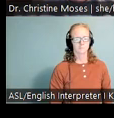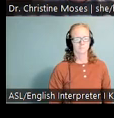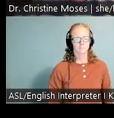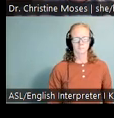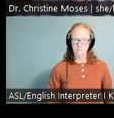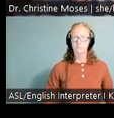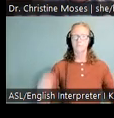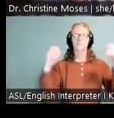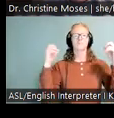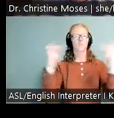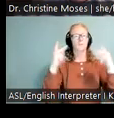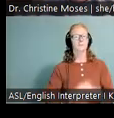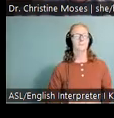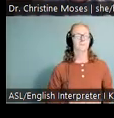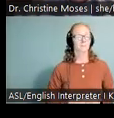All right.